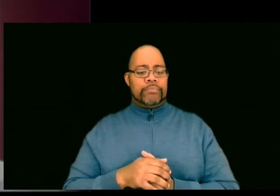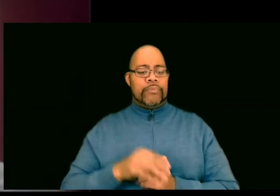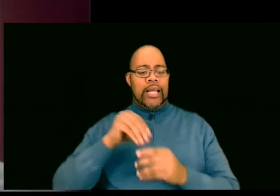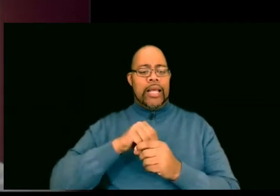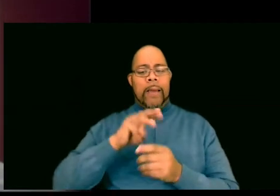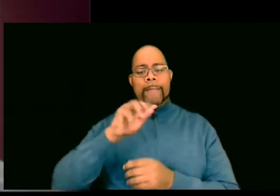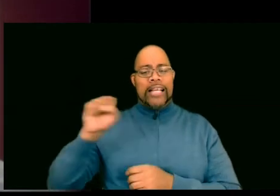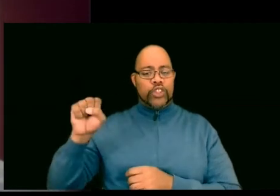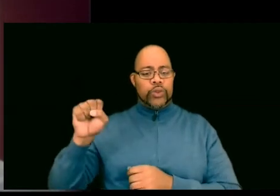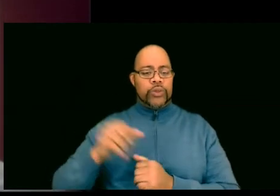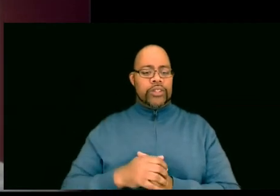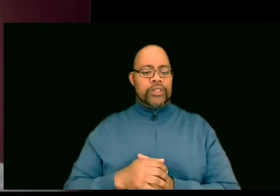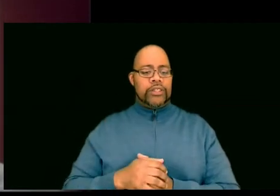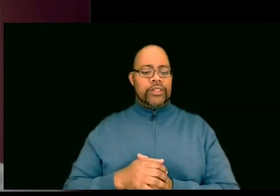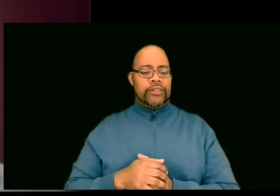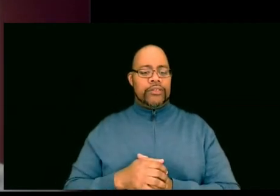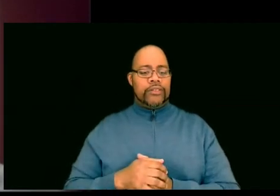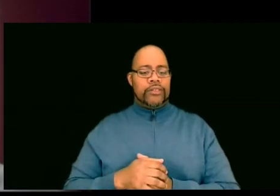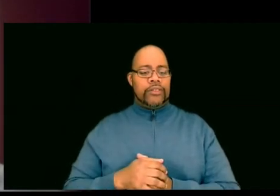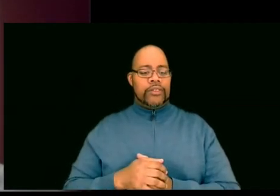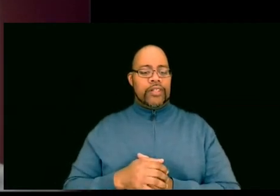There was a lab, it was Massachusetts,